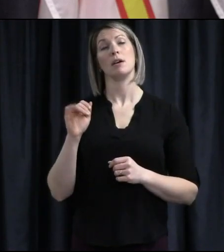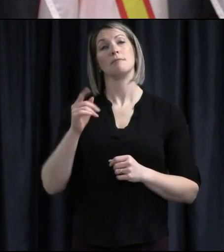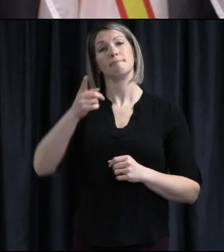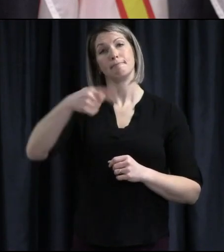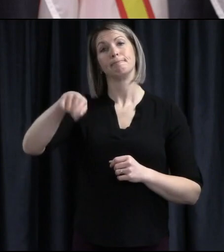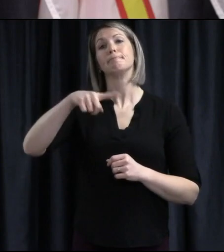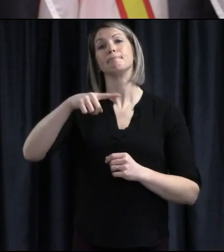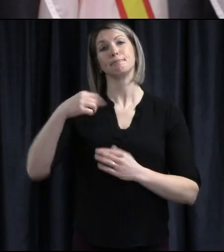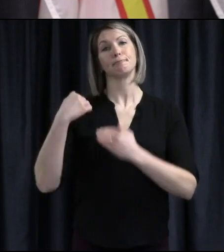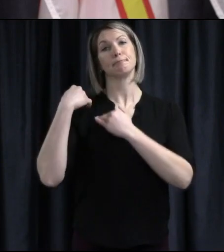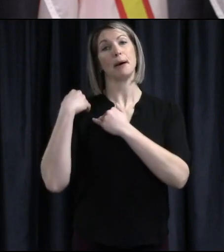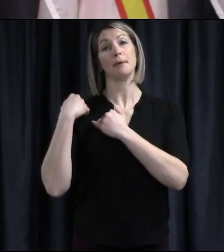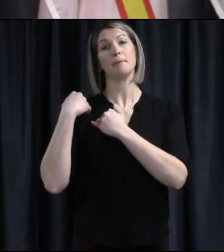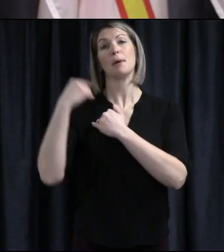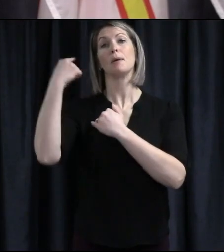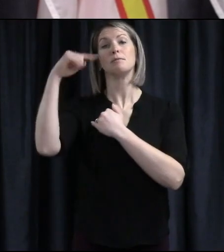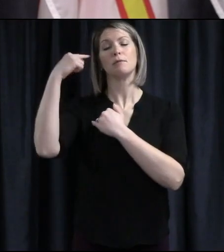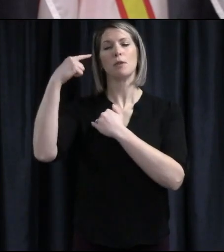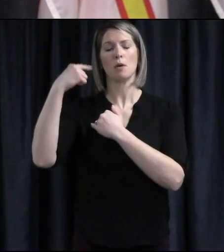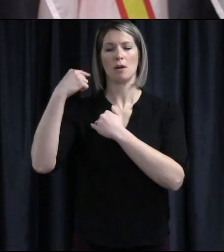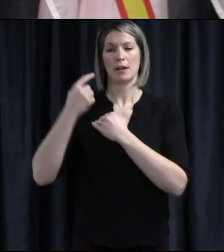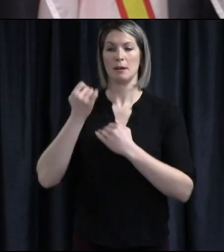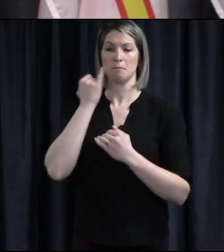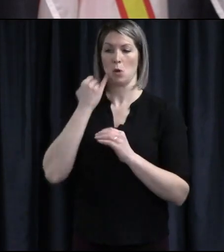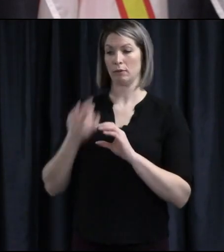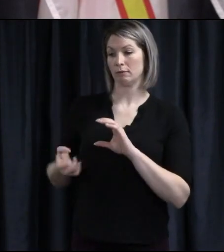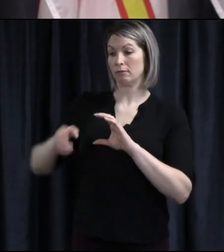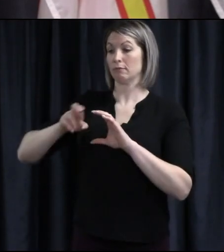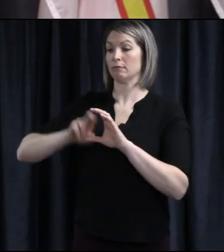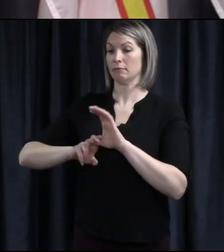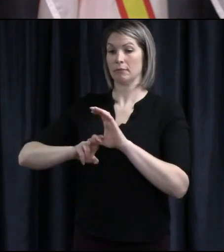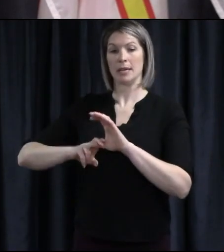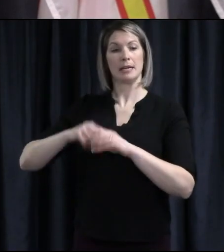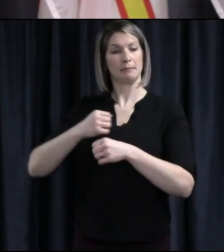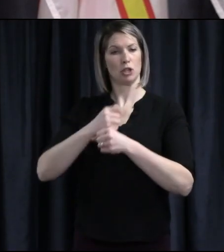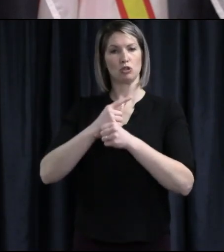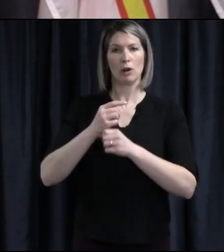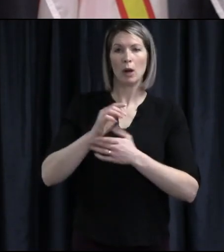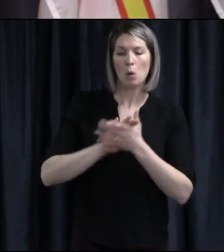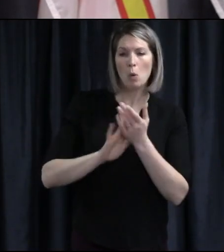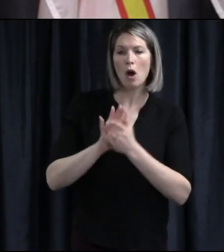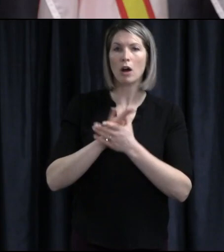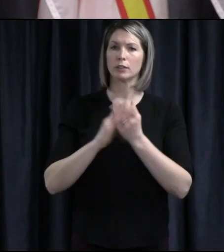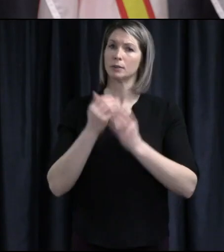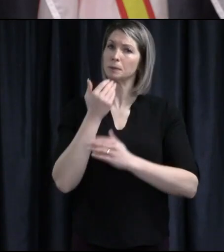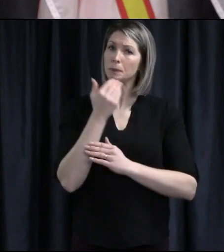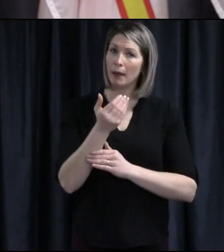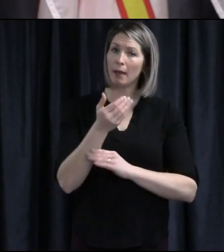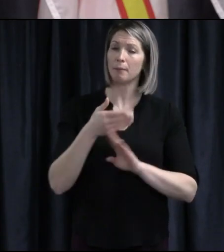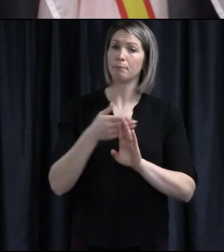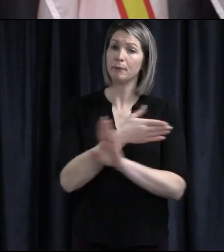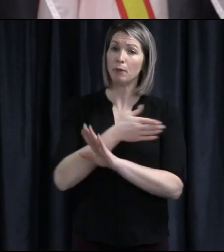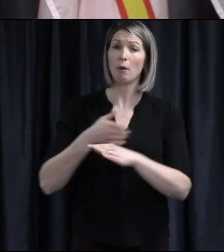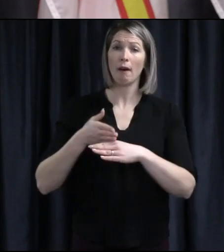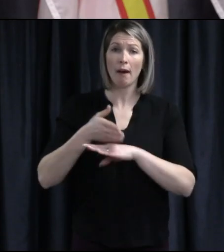they maintain their own protection and make sure they wash their hands well, and that they avoid